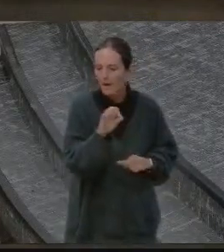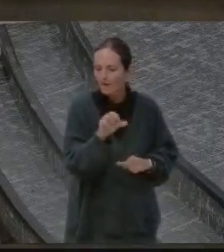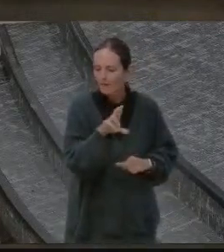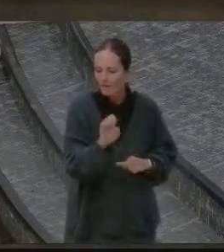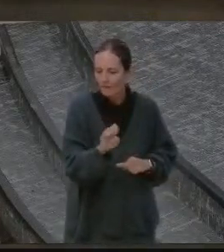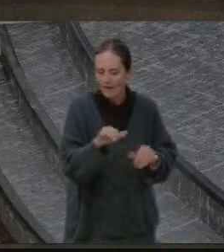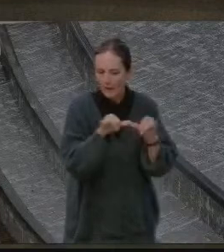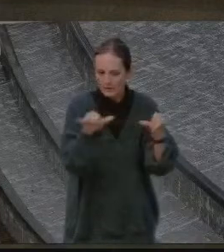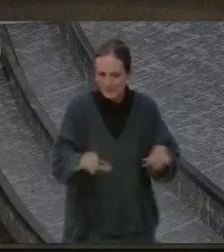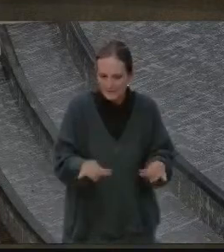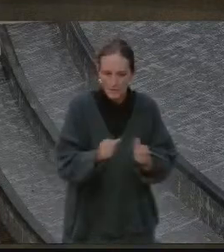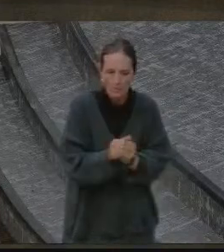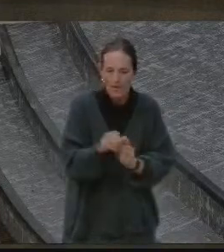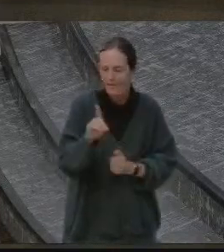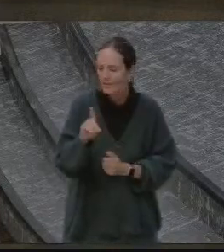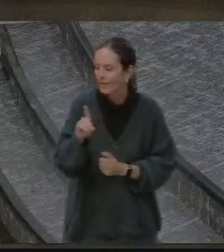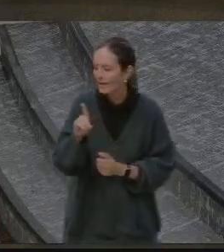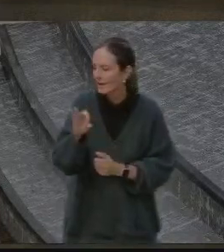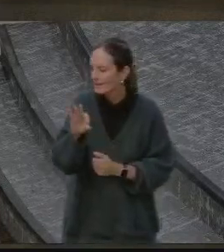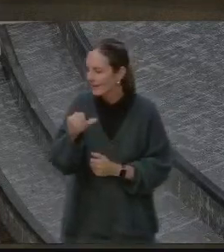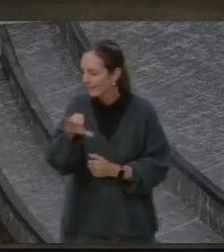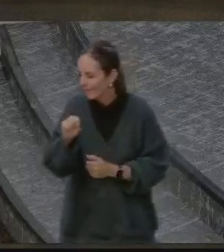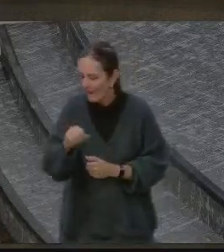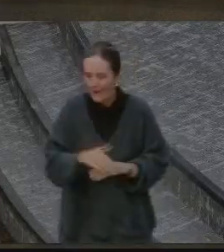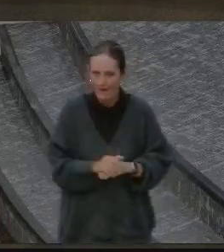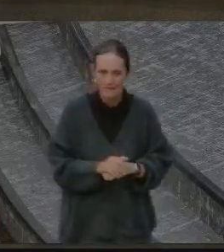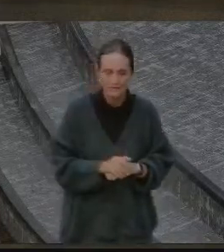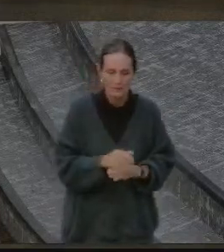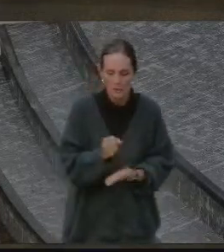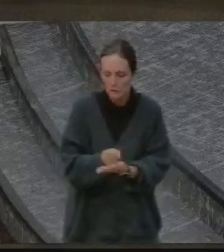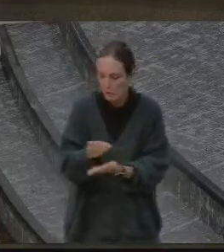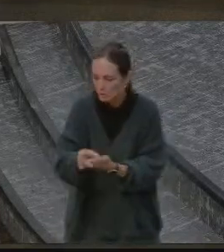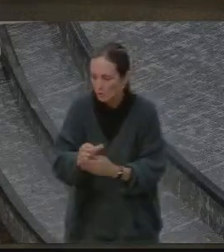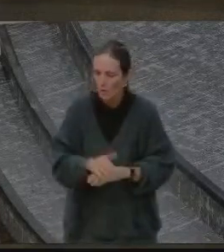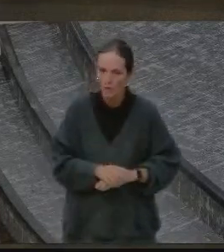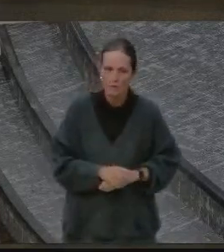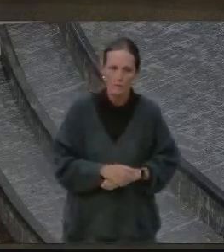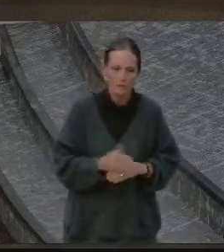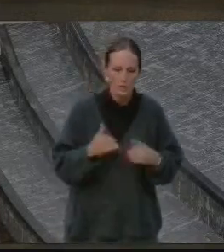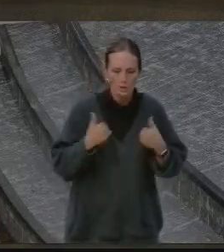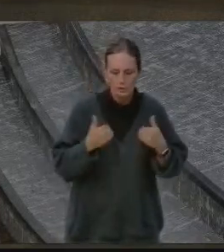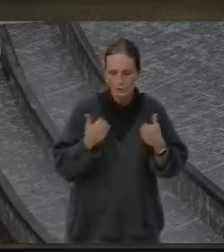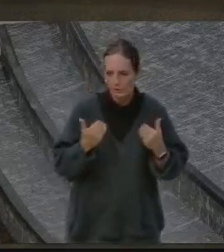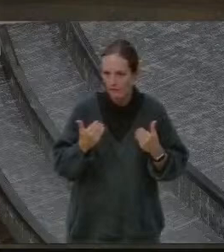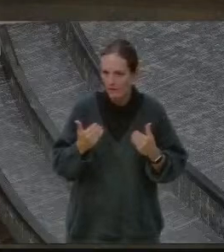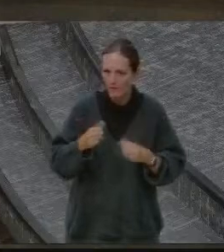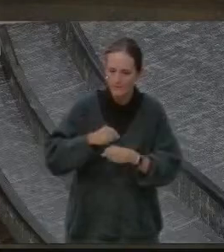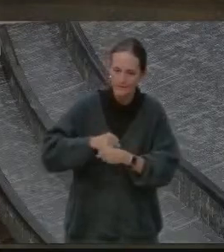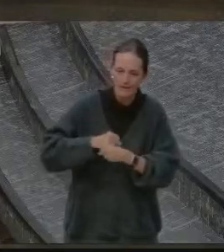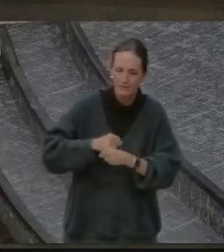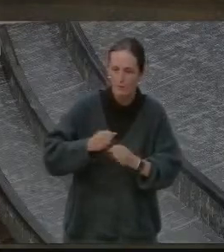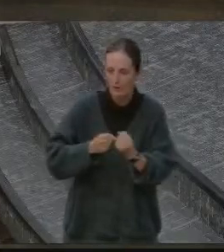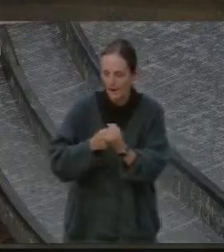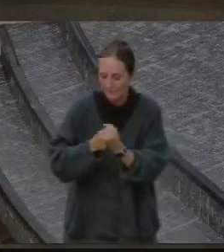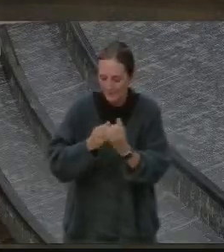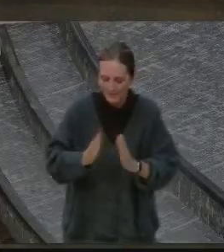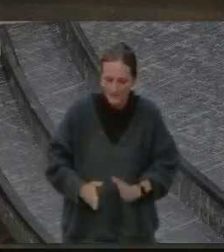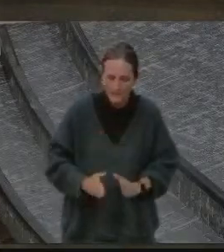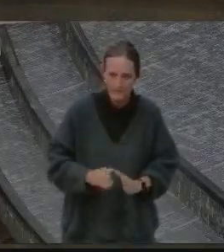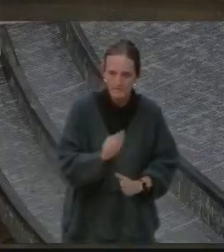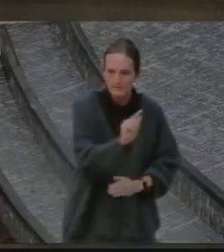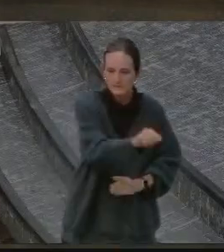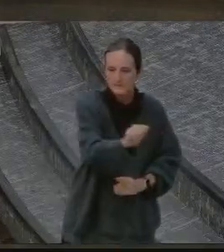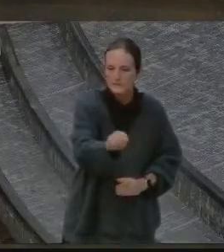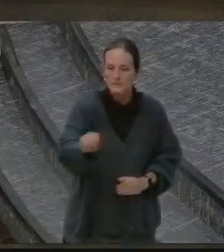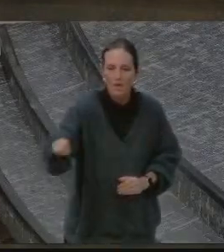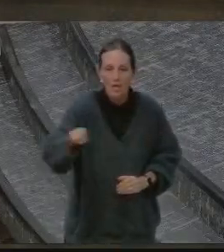our DFAC social workers, our juvenile offender advocates, our community partners that have these resources